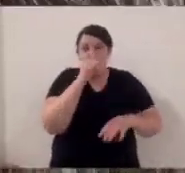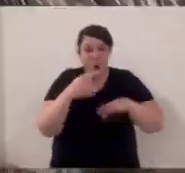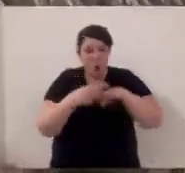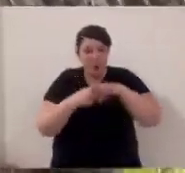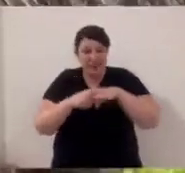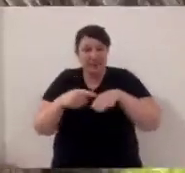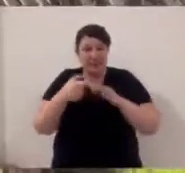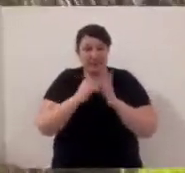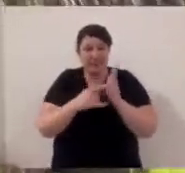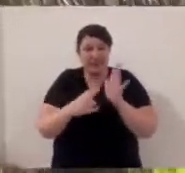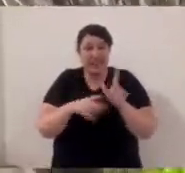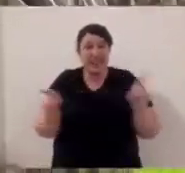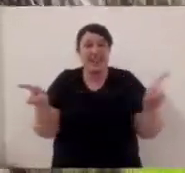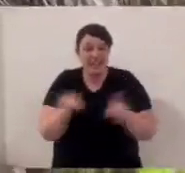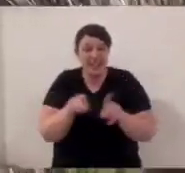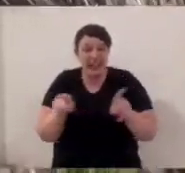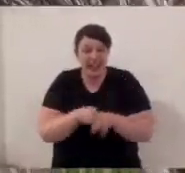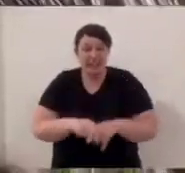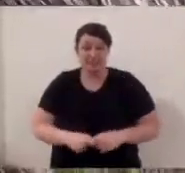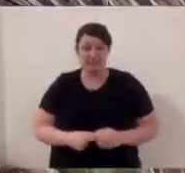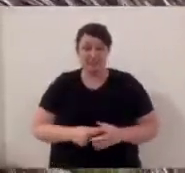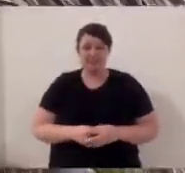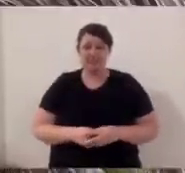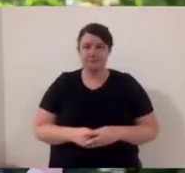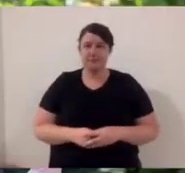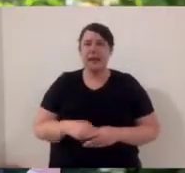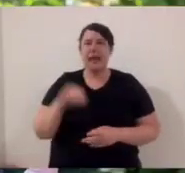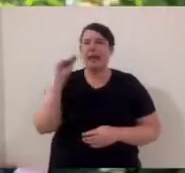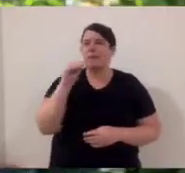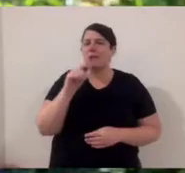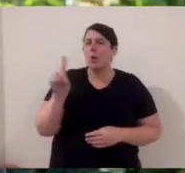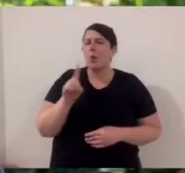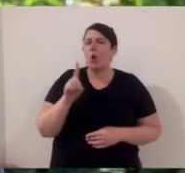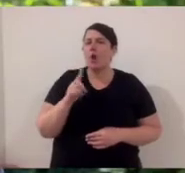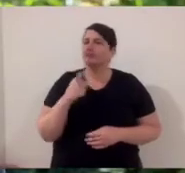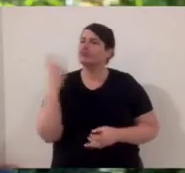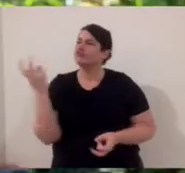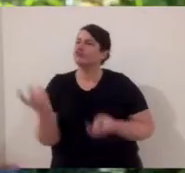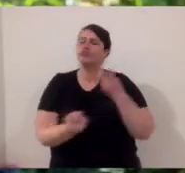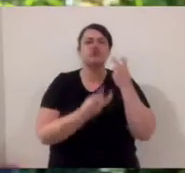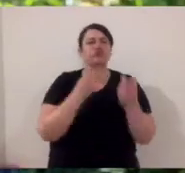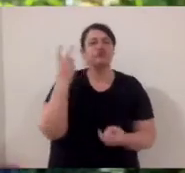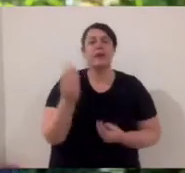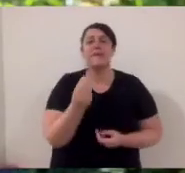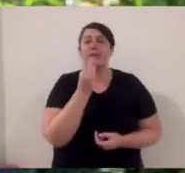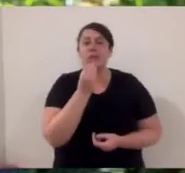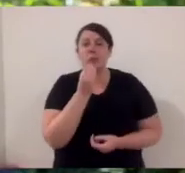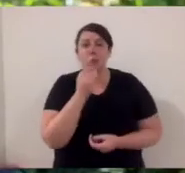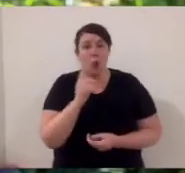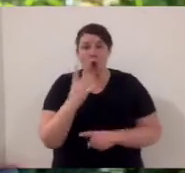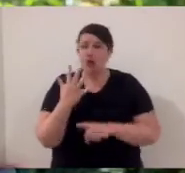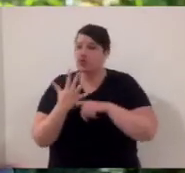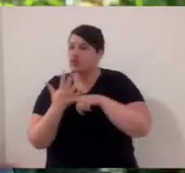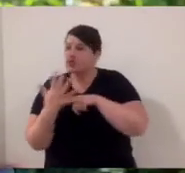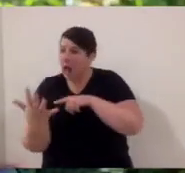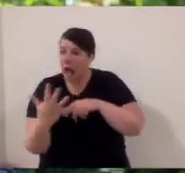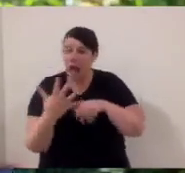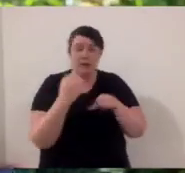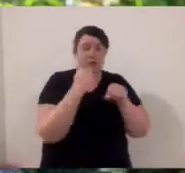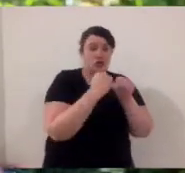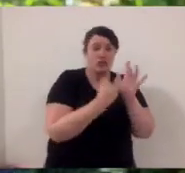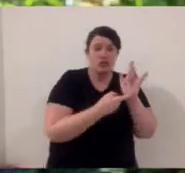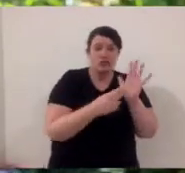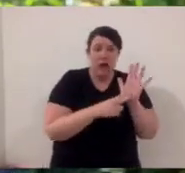Now, emus spend most of their time looking for food. Now, their food are grasses, grains, anything that they can pick up